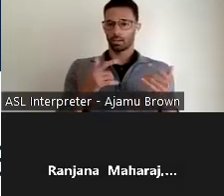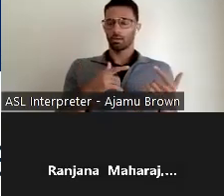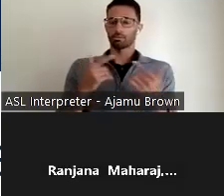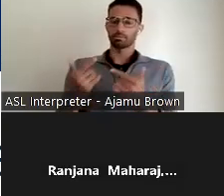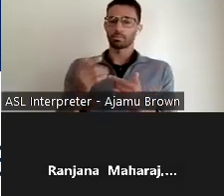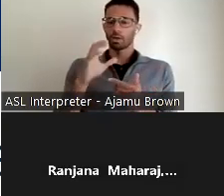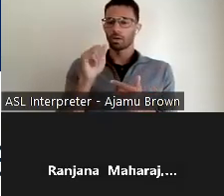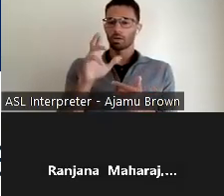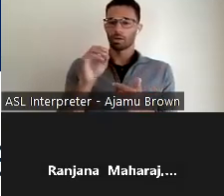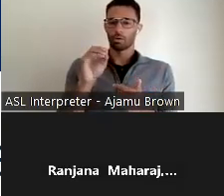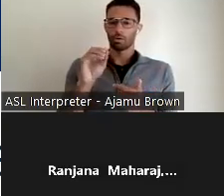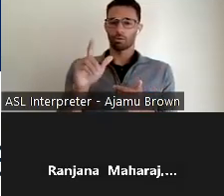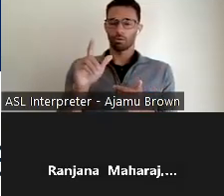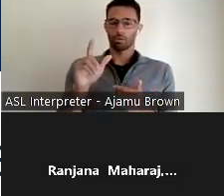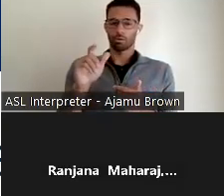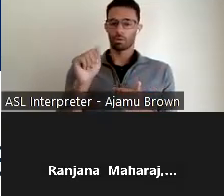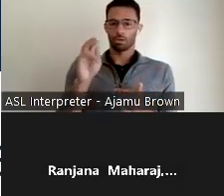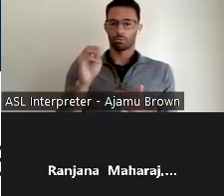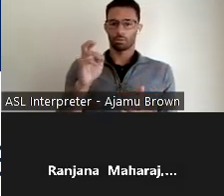through public comment. Thank you.